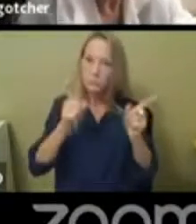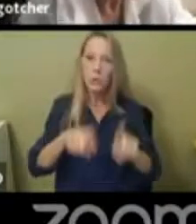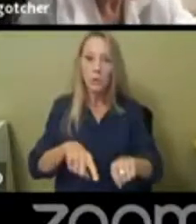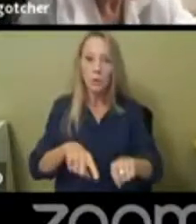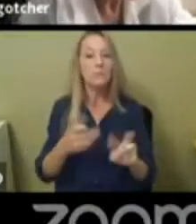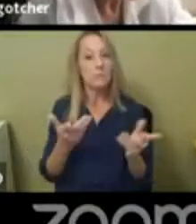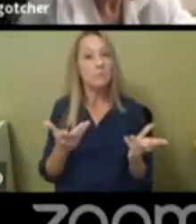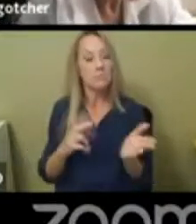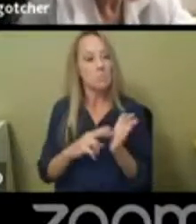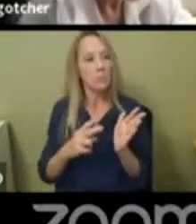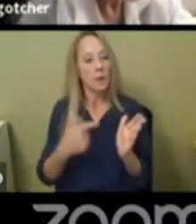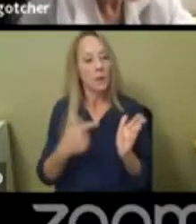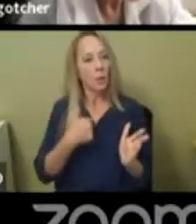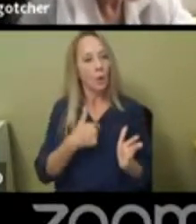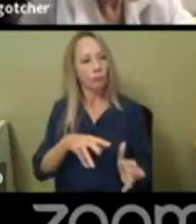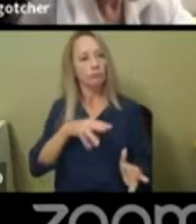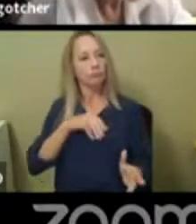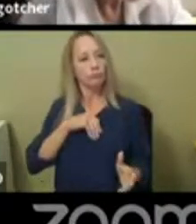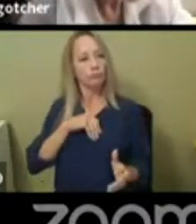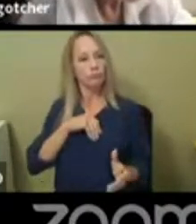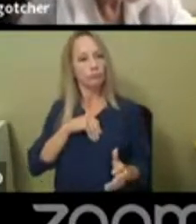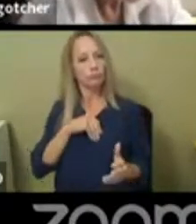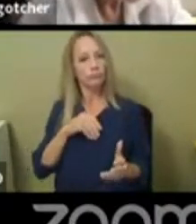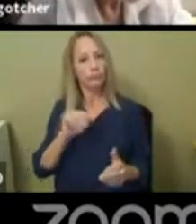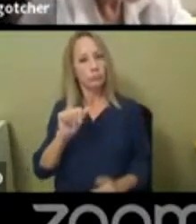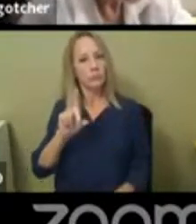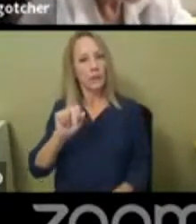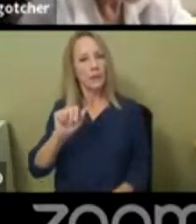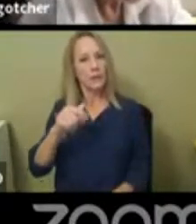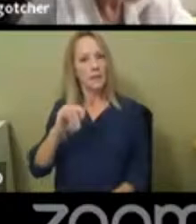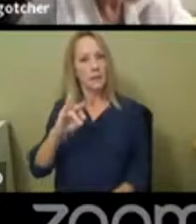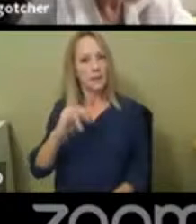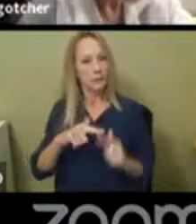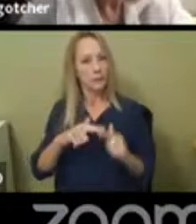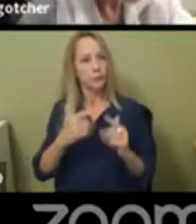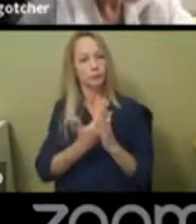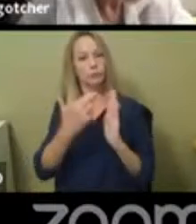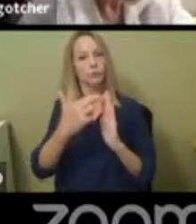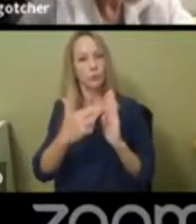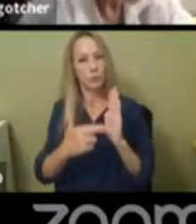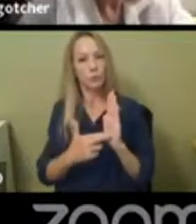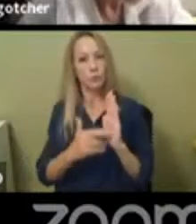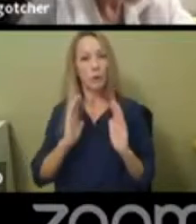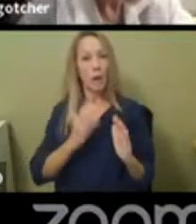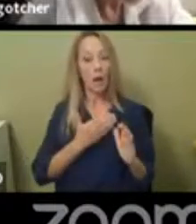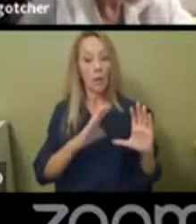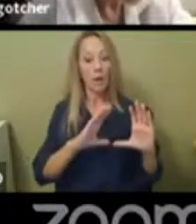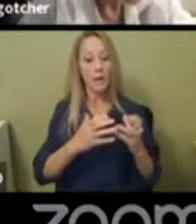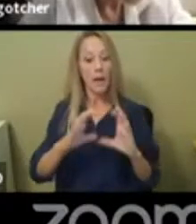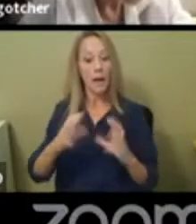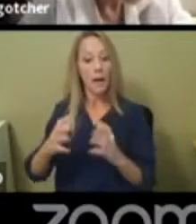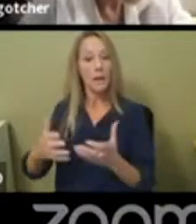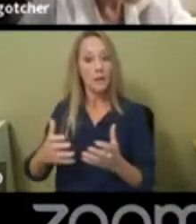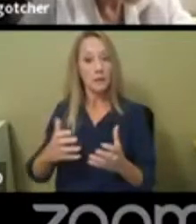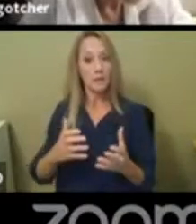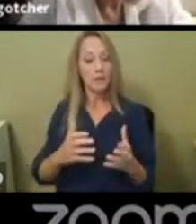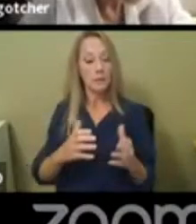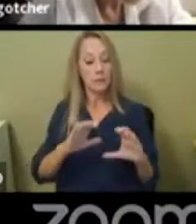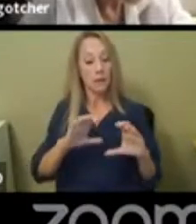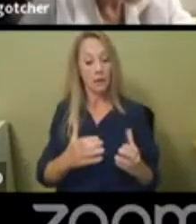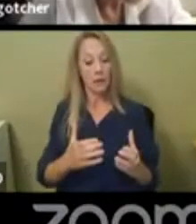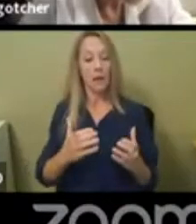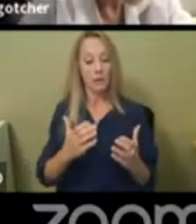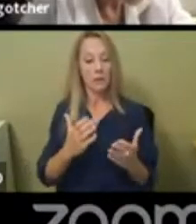we're adapting and we're making tremendous progress. Now, our classes will be completed, the